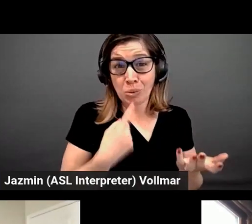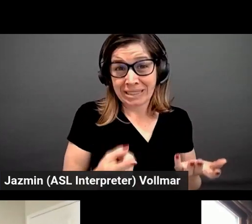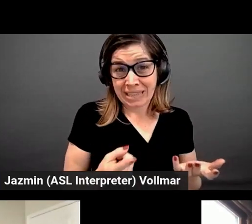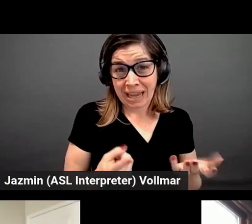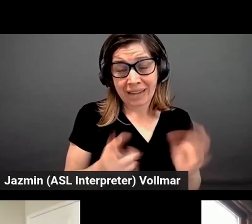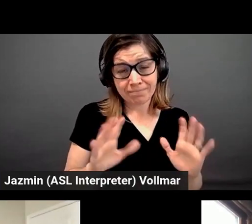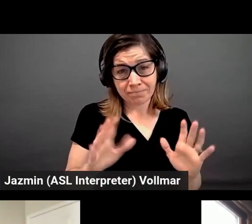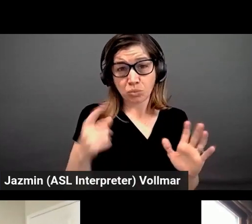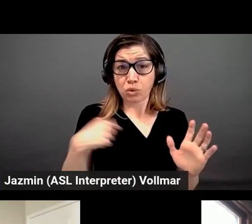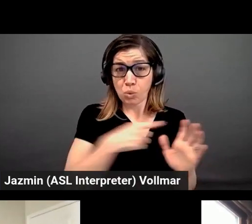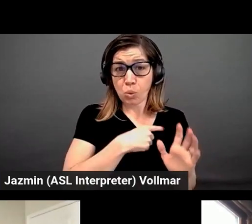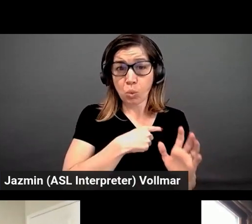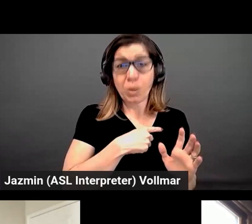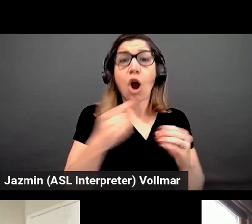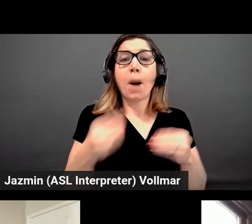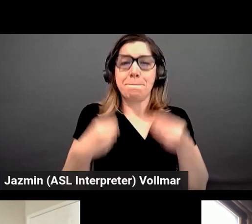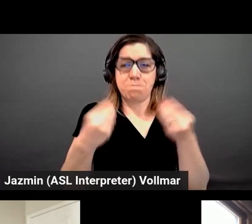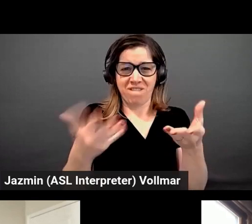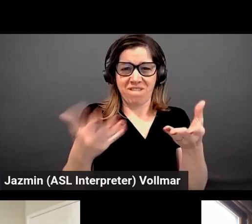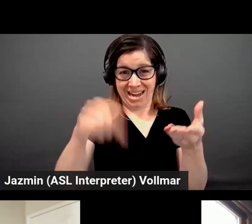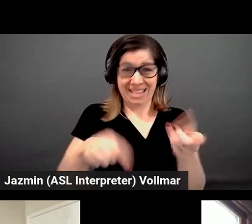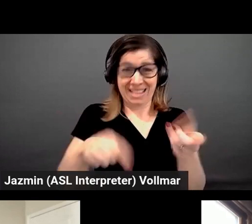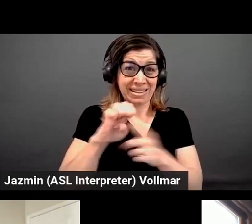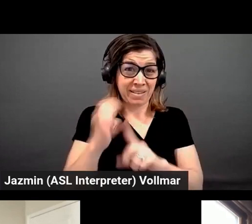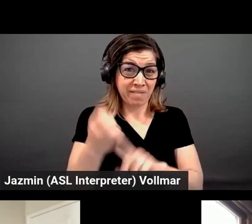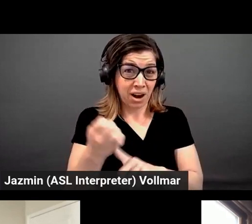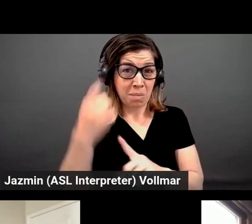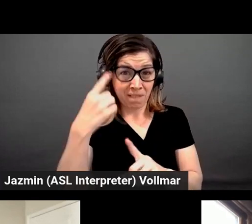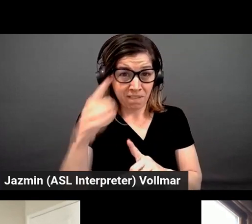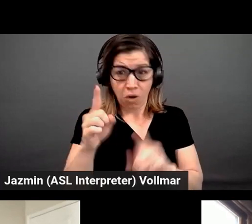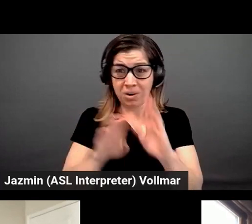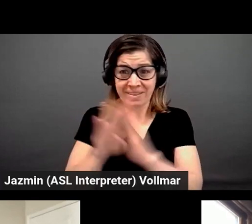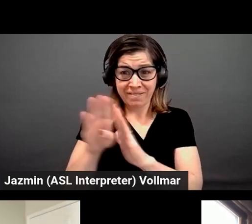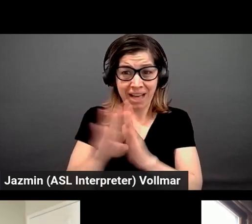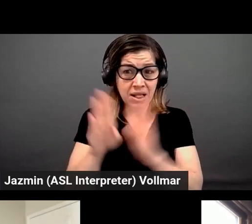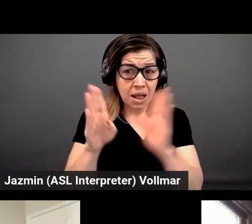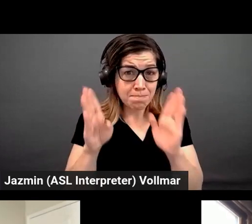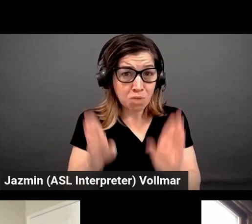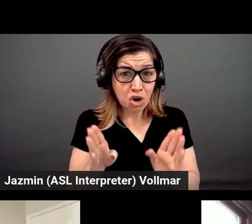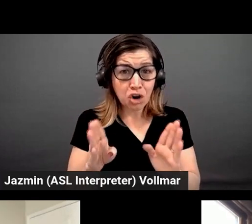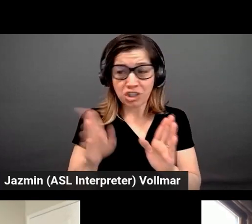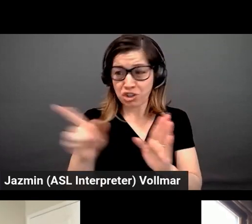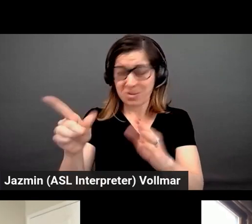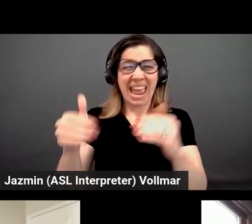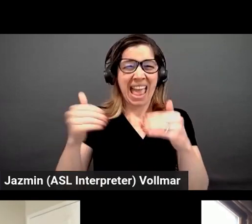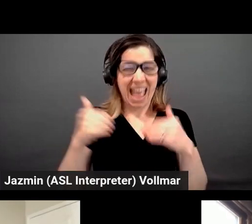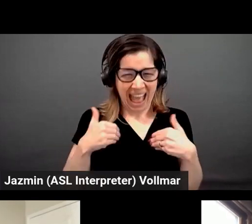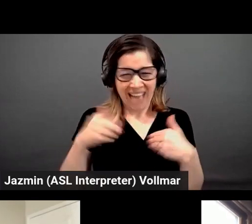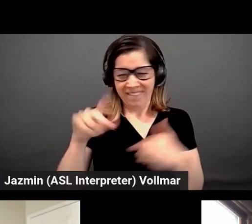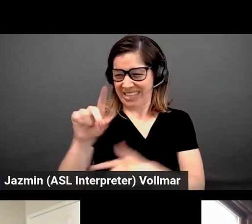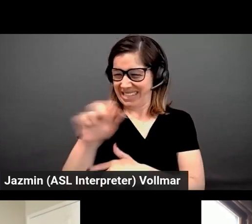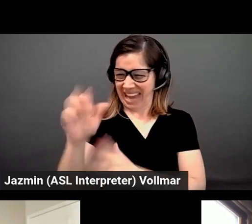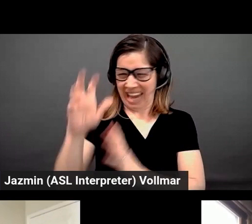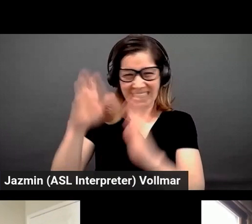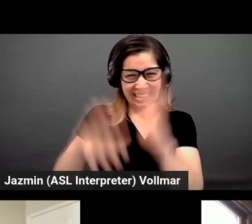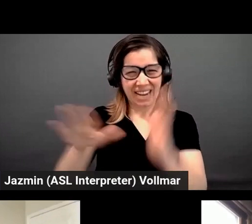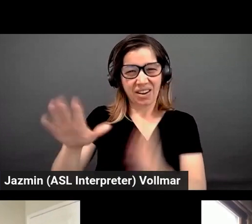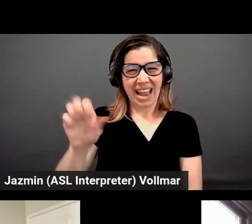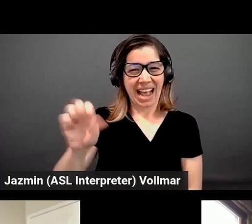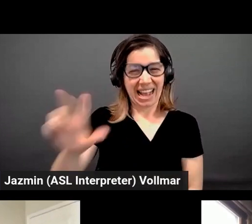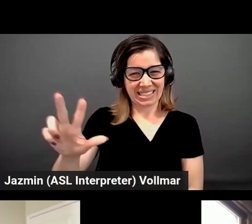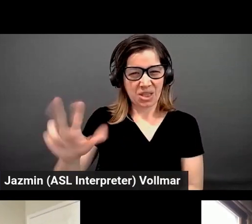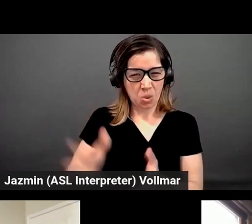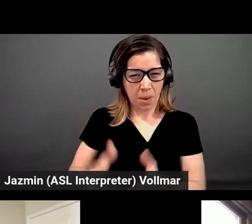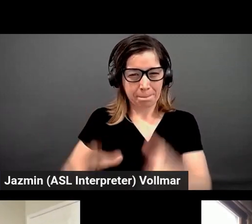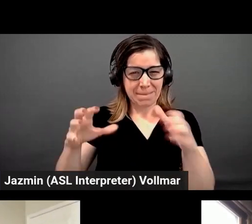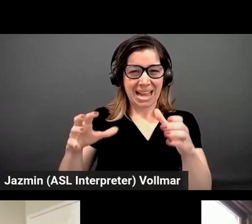are providing this environment for developers to have their data sets in their S3 bucket, not